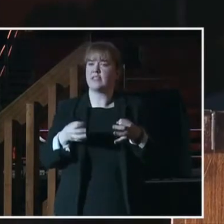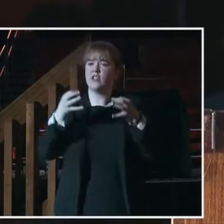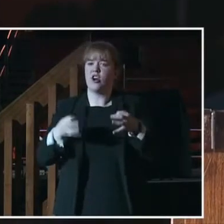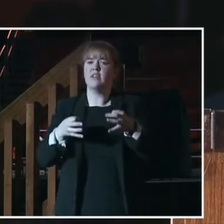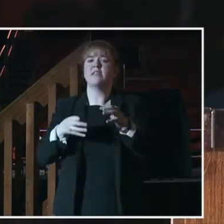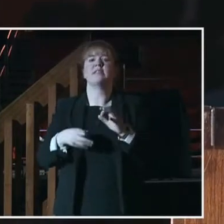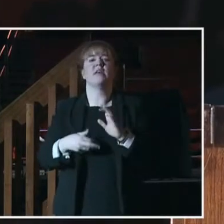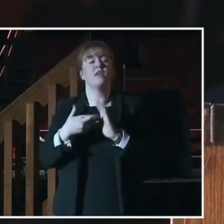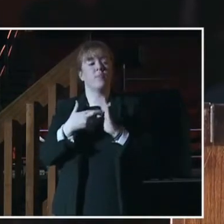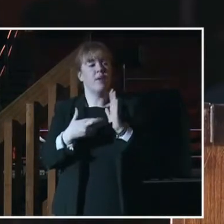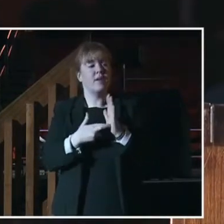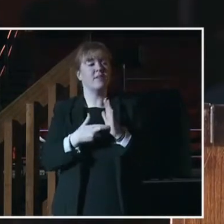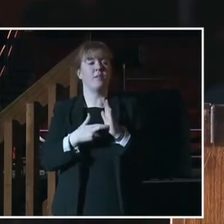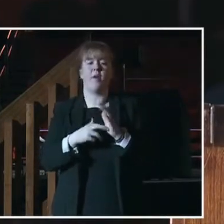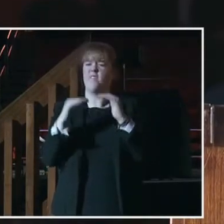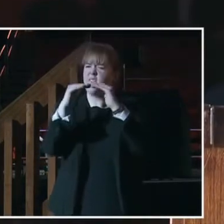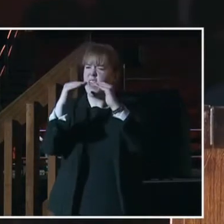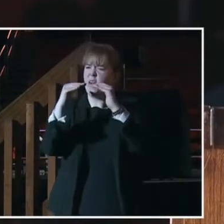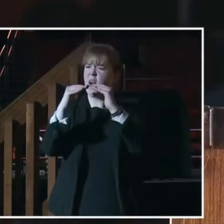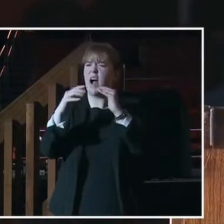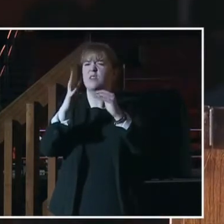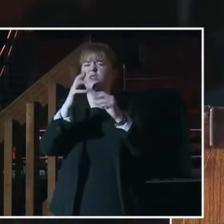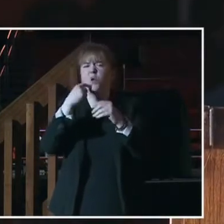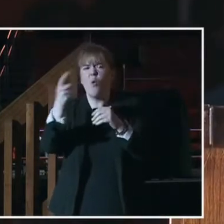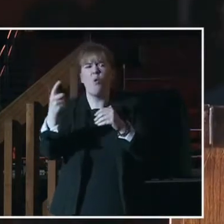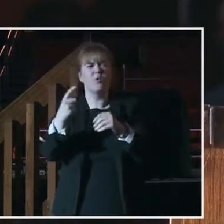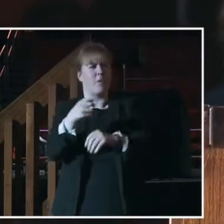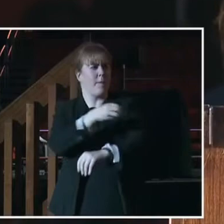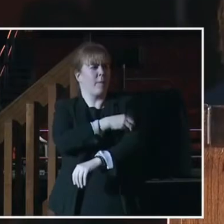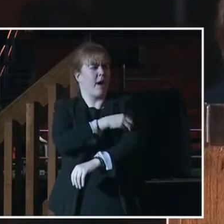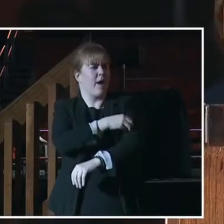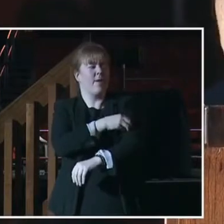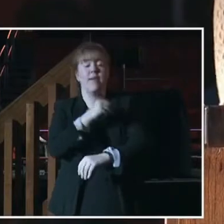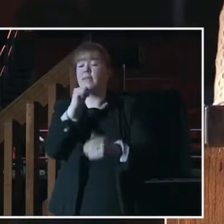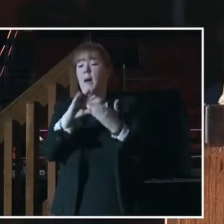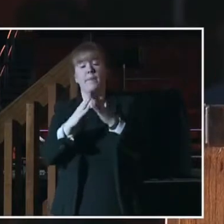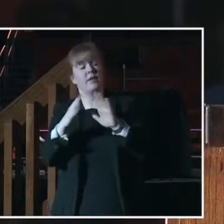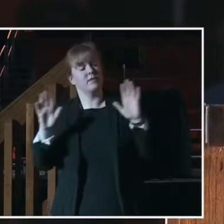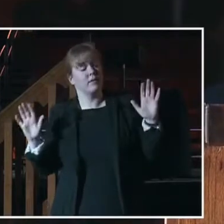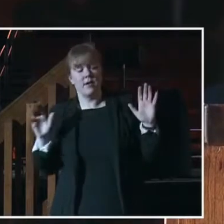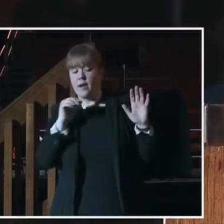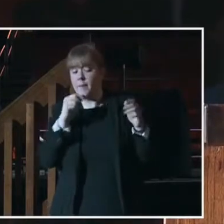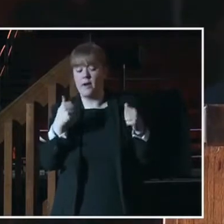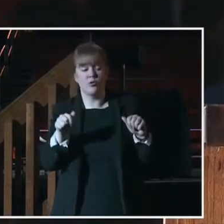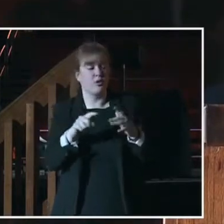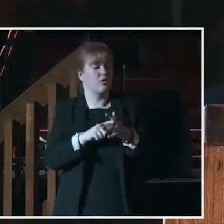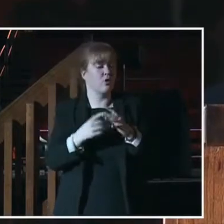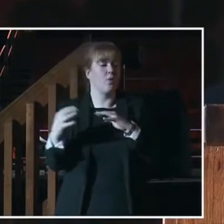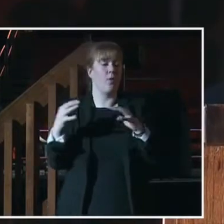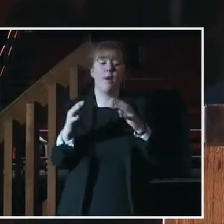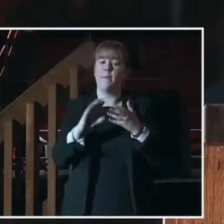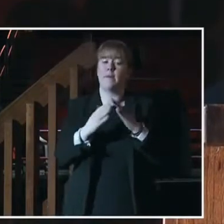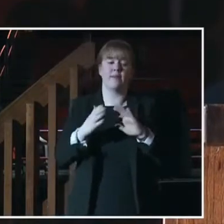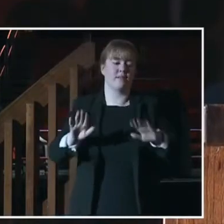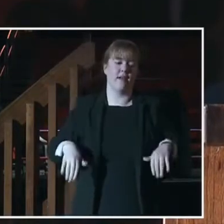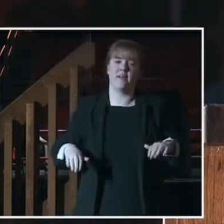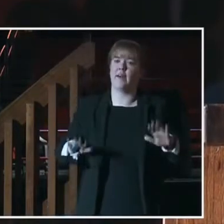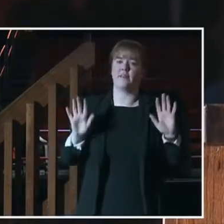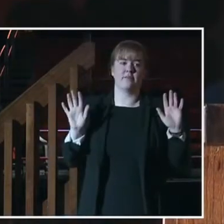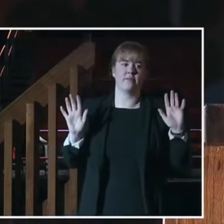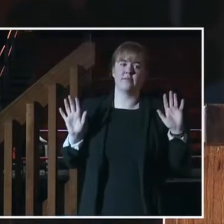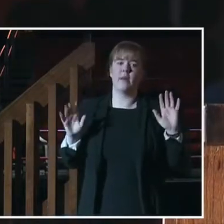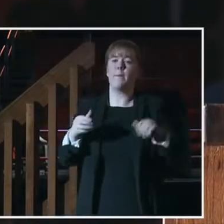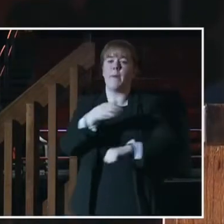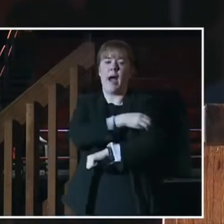dealing fairly, but I told you about power. Not even peace. I'm not trying to start war, but not peace yet.